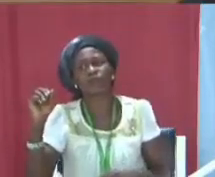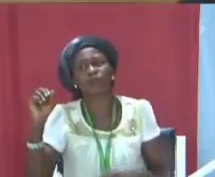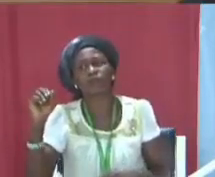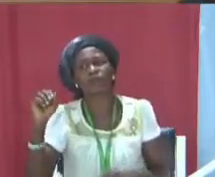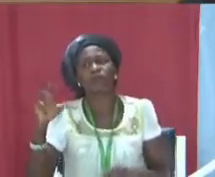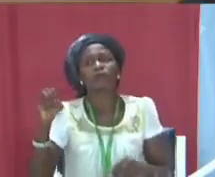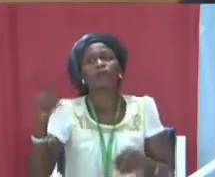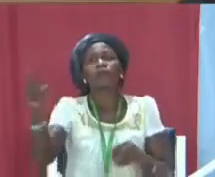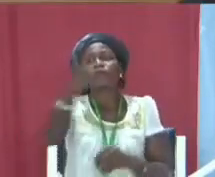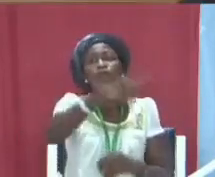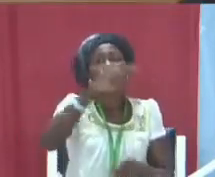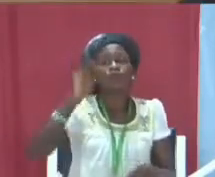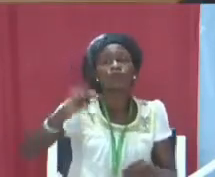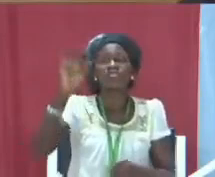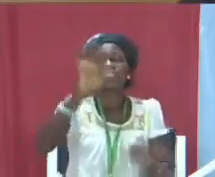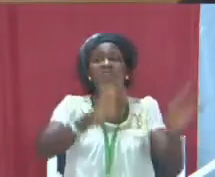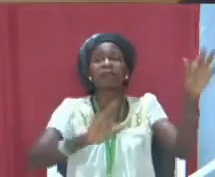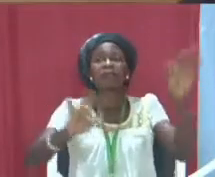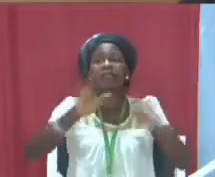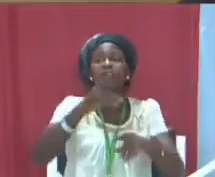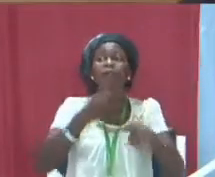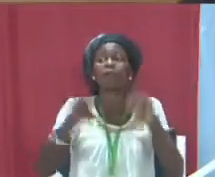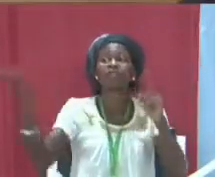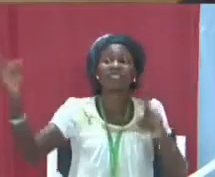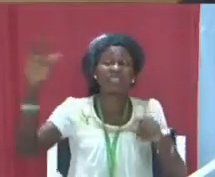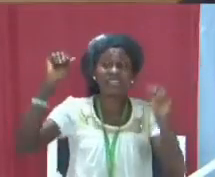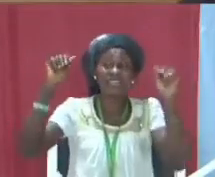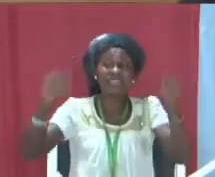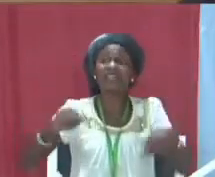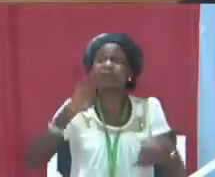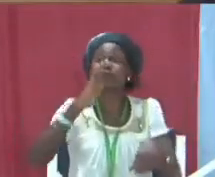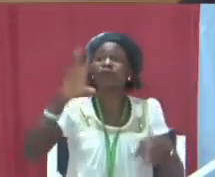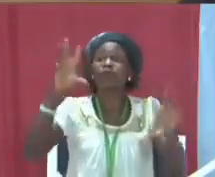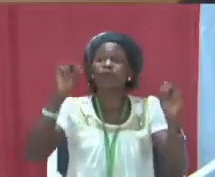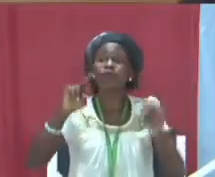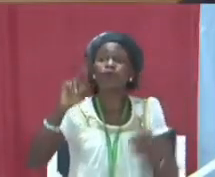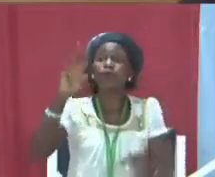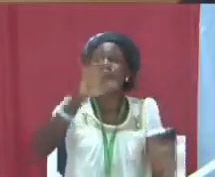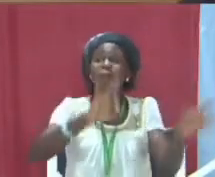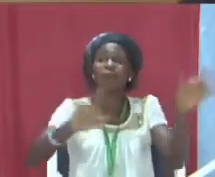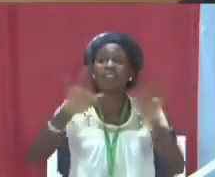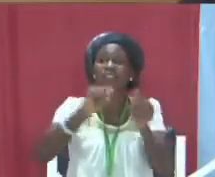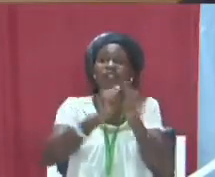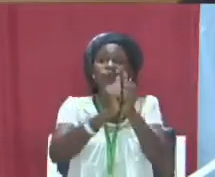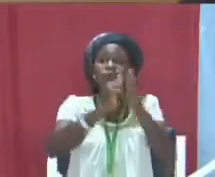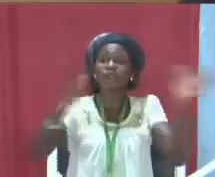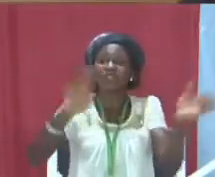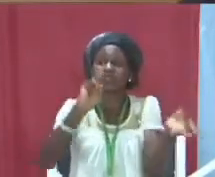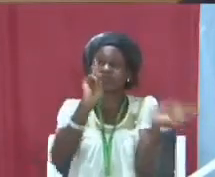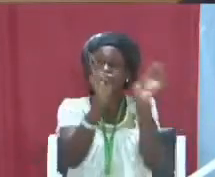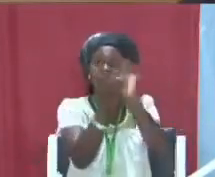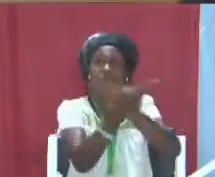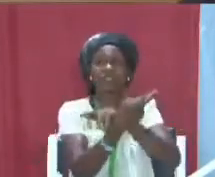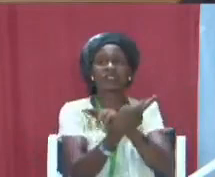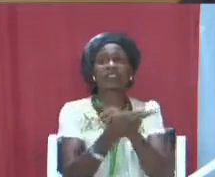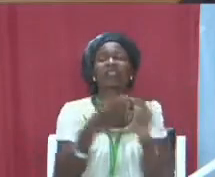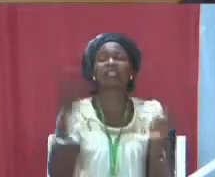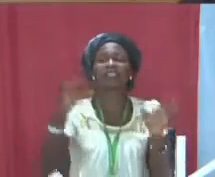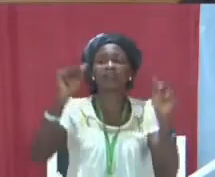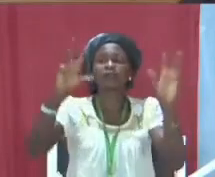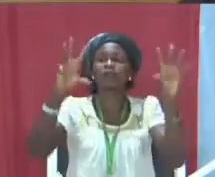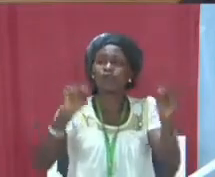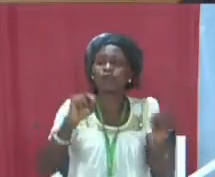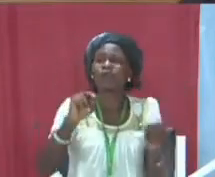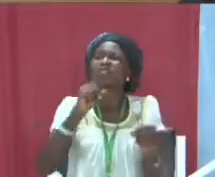So you need mercy. But there can be no mercy without repentance. And there can be no